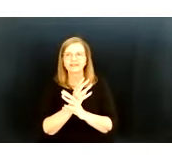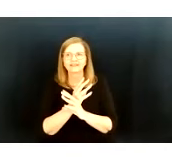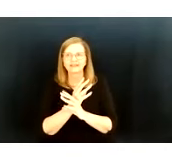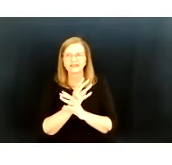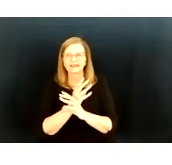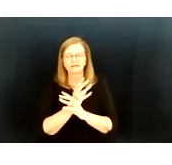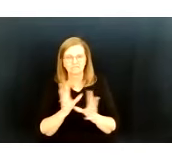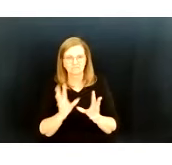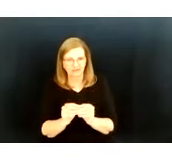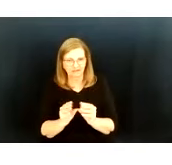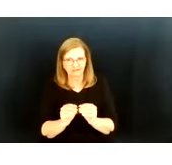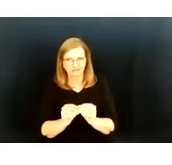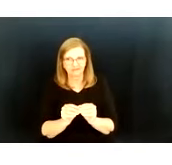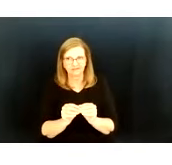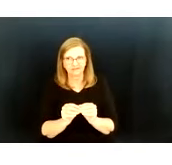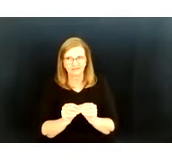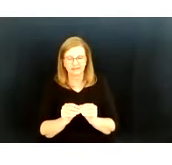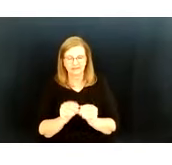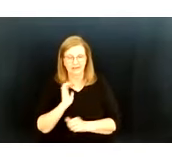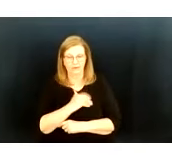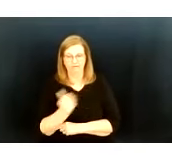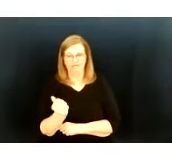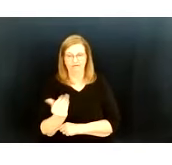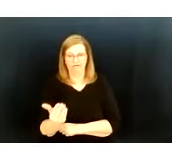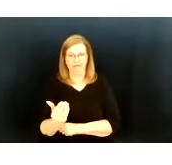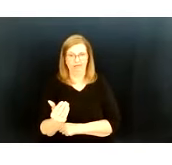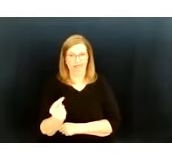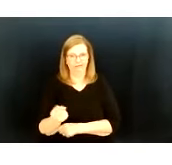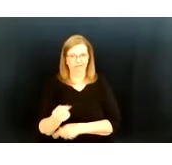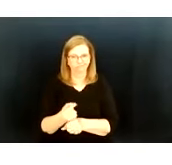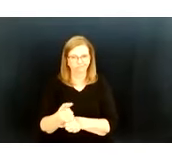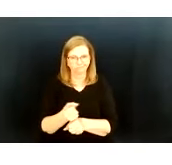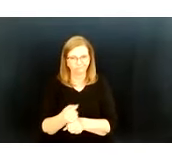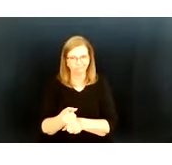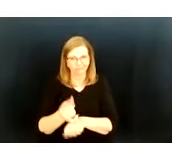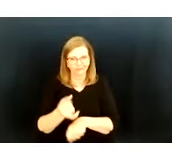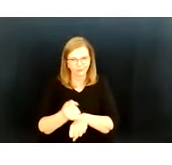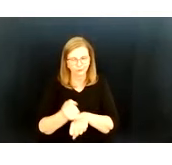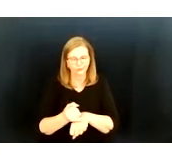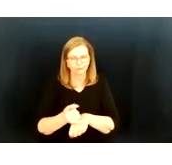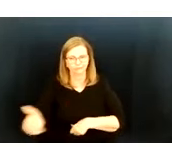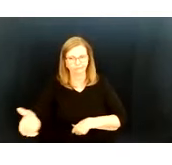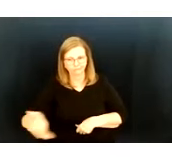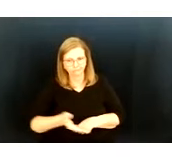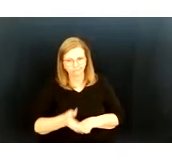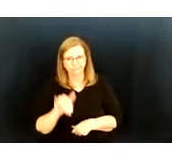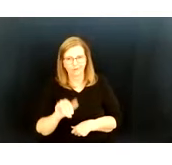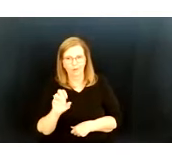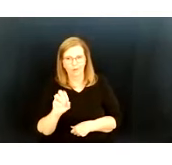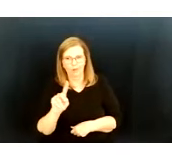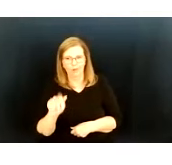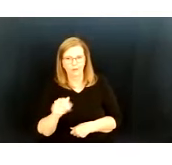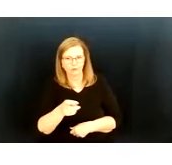meeting. It's our 15th annual Oklahoma Institute hosted by the Oklahoma Transition